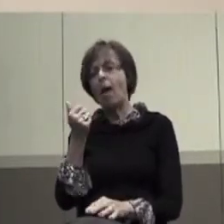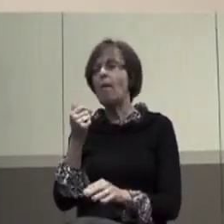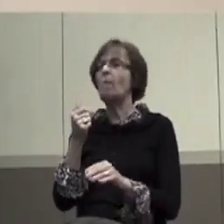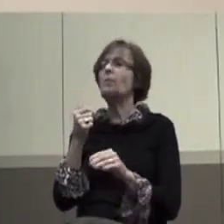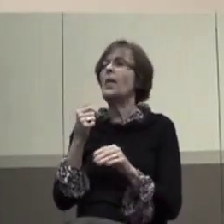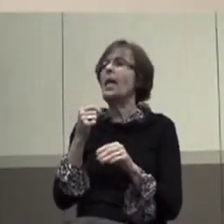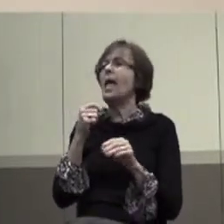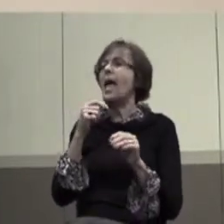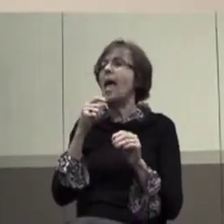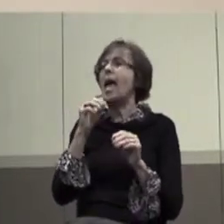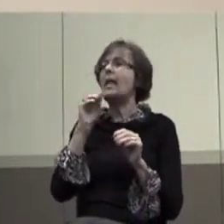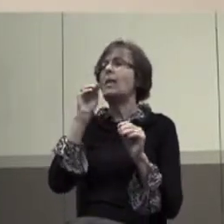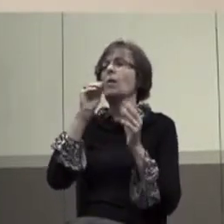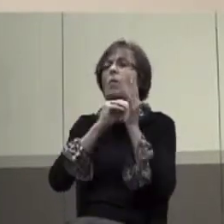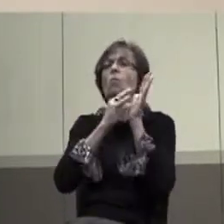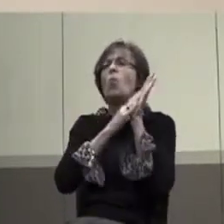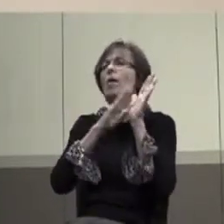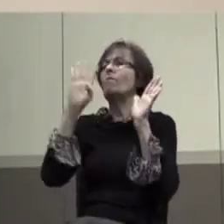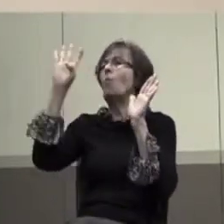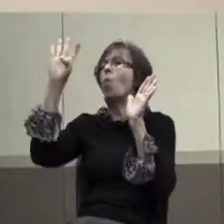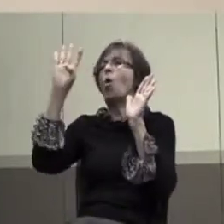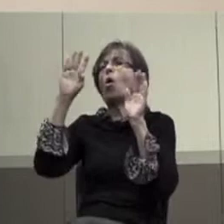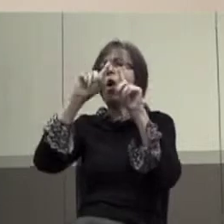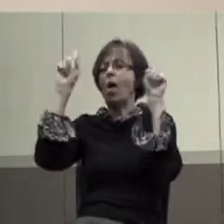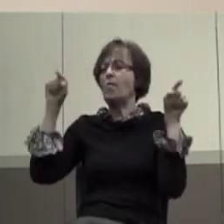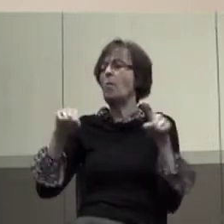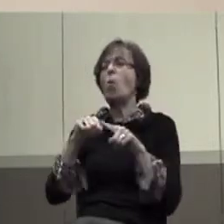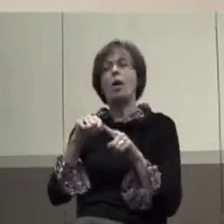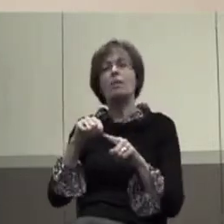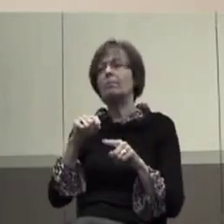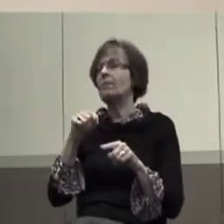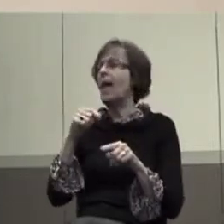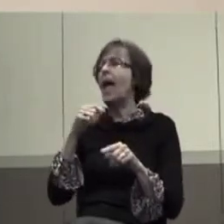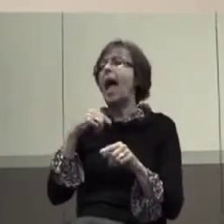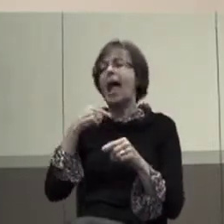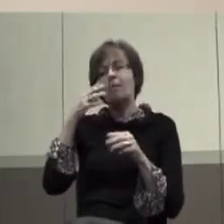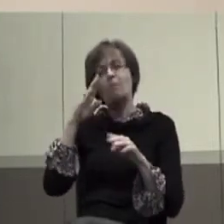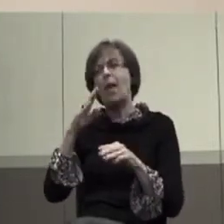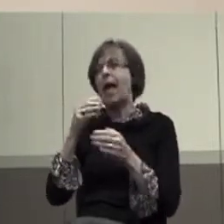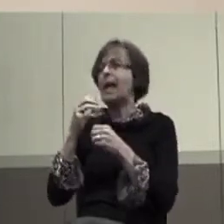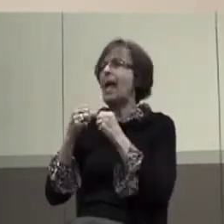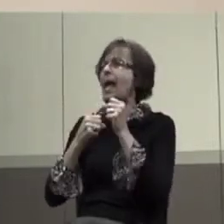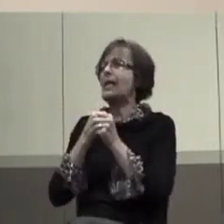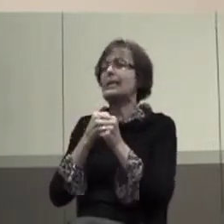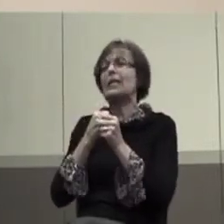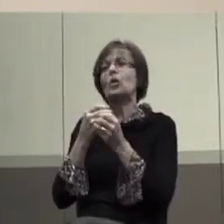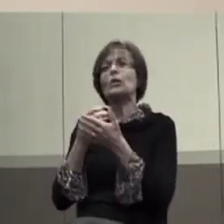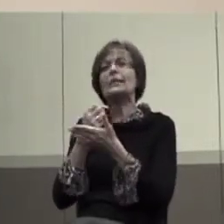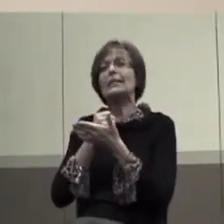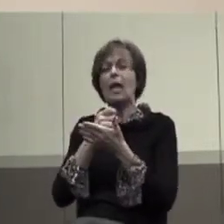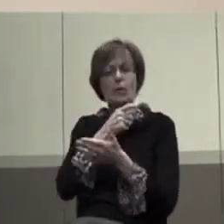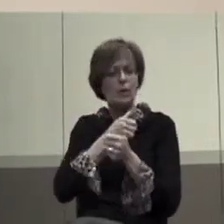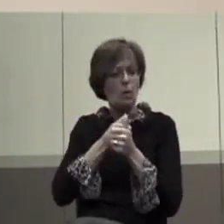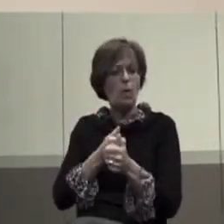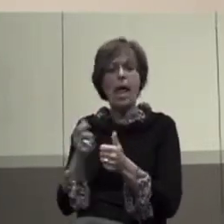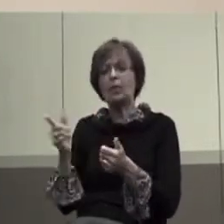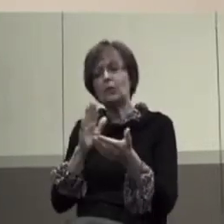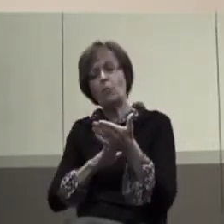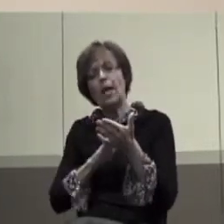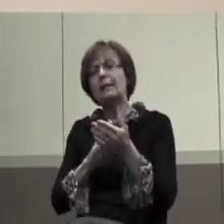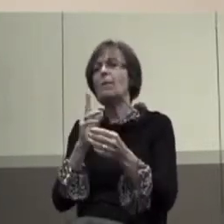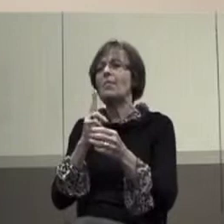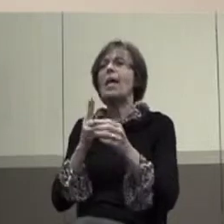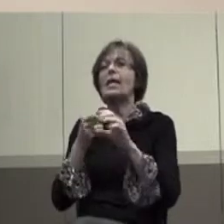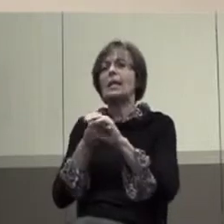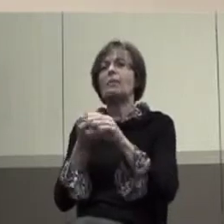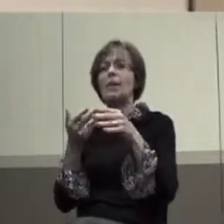put 4 on the board, 6 on the board, boom, I would have bet a year's salary. He'd be right over there complying. She could have praised him, and he'd be right in the group again.